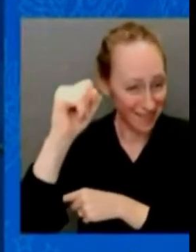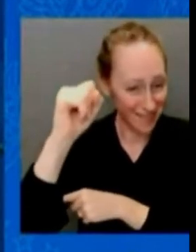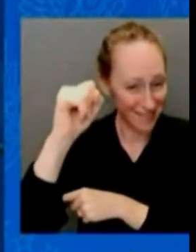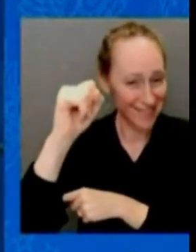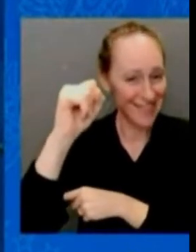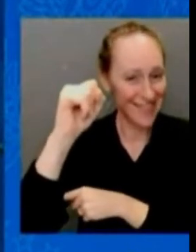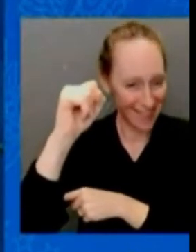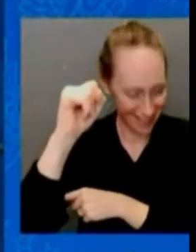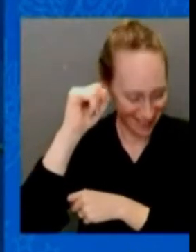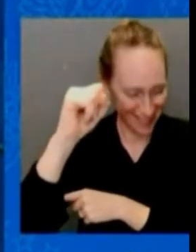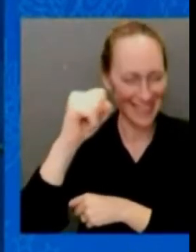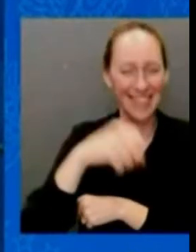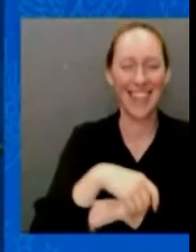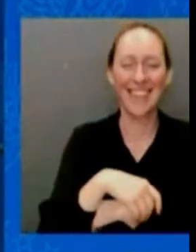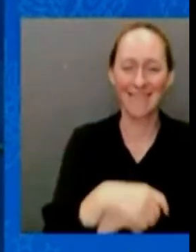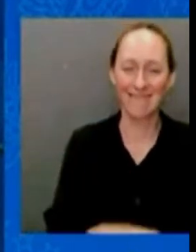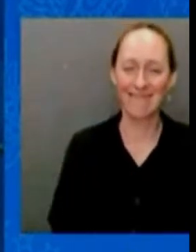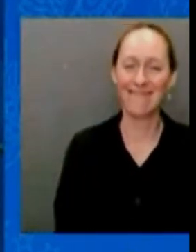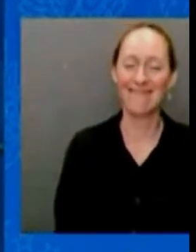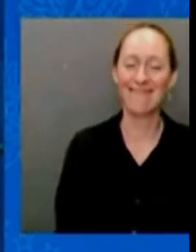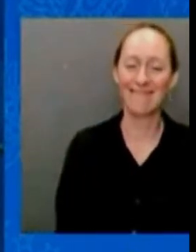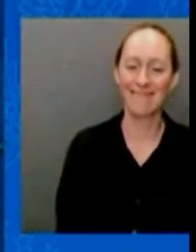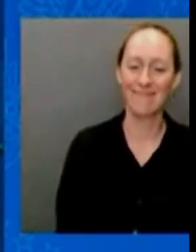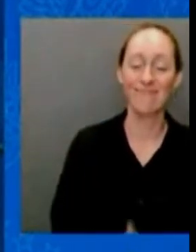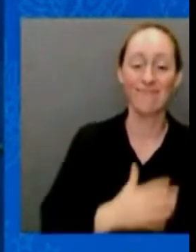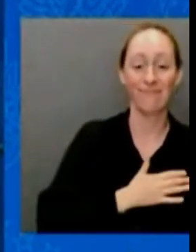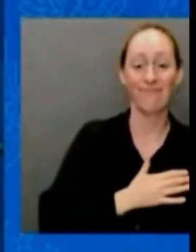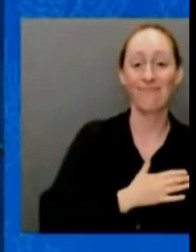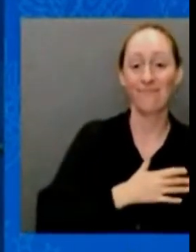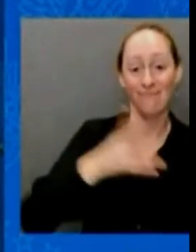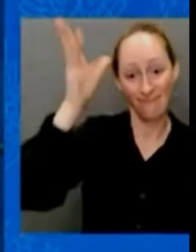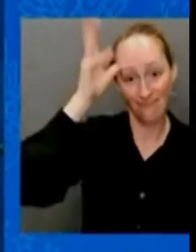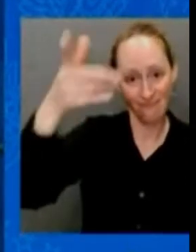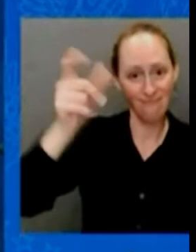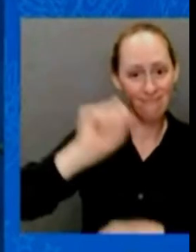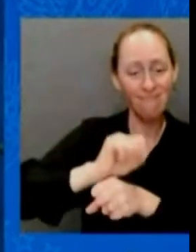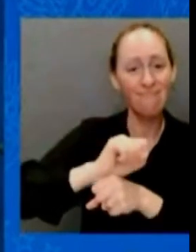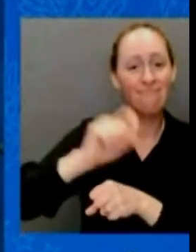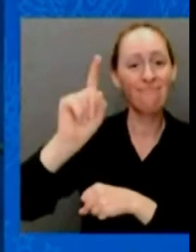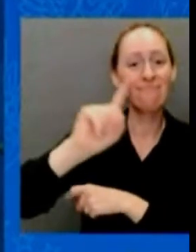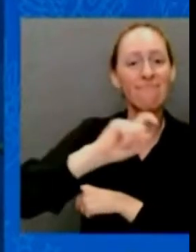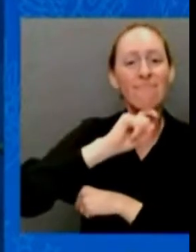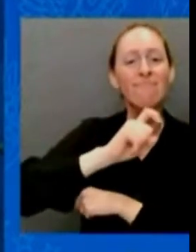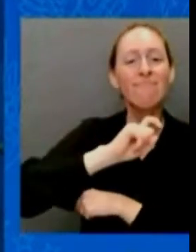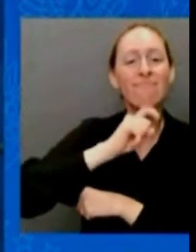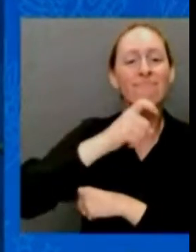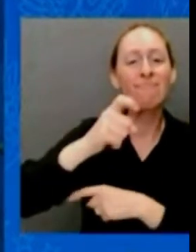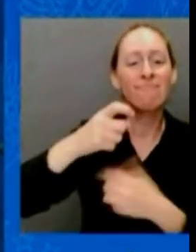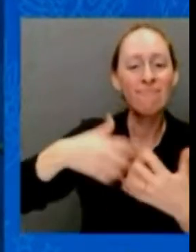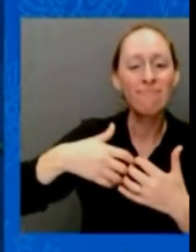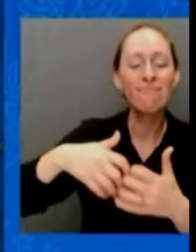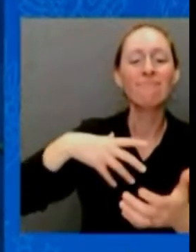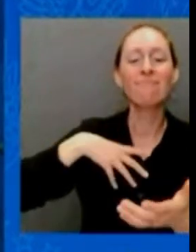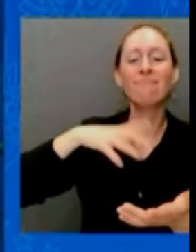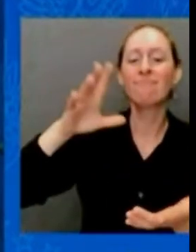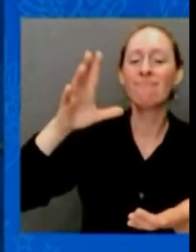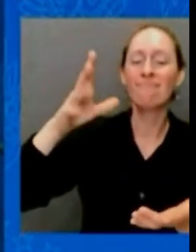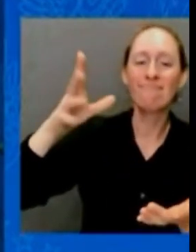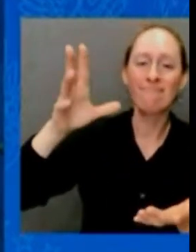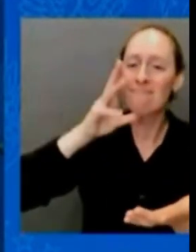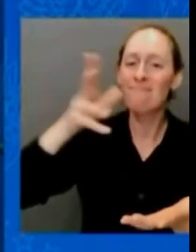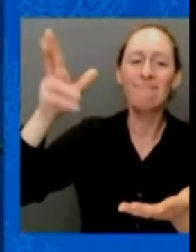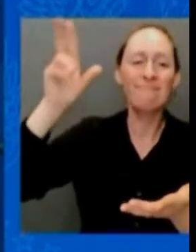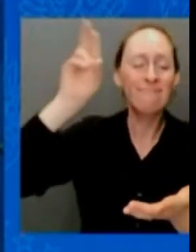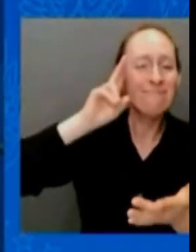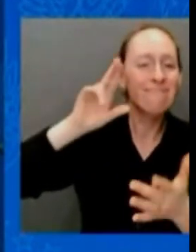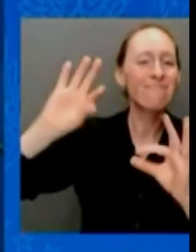Grandpa made steel. My dad made steel. My uncles made steel. But in 1982, when all those jobs went away, my brothers